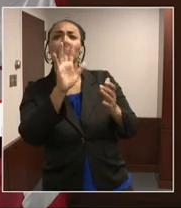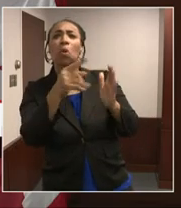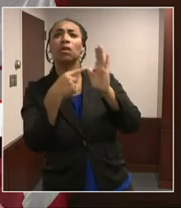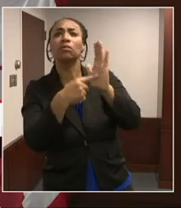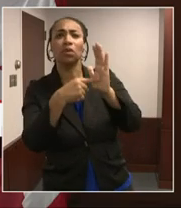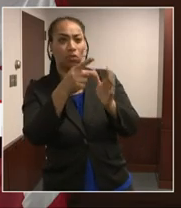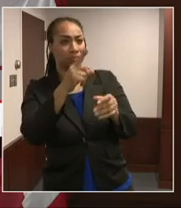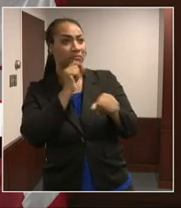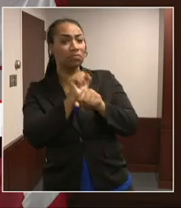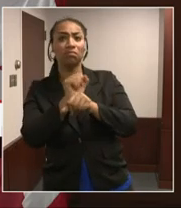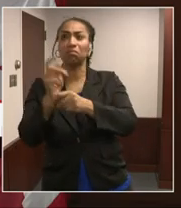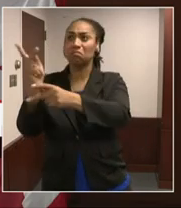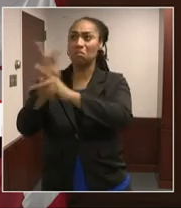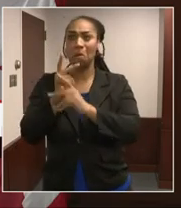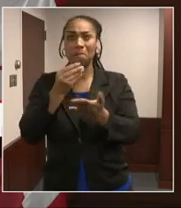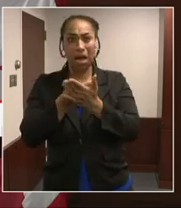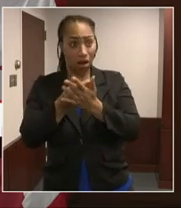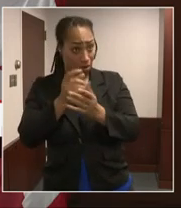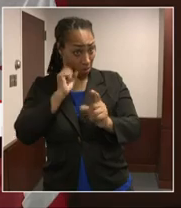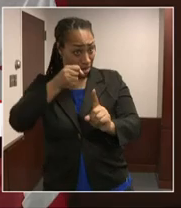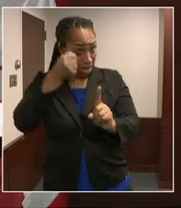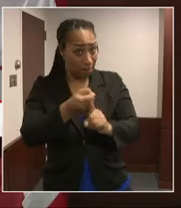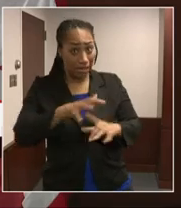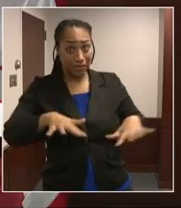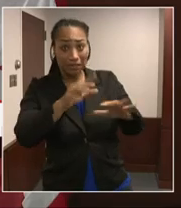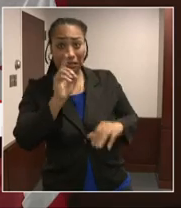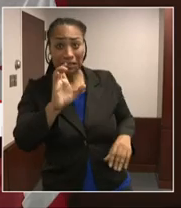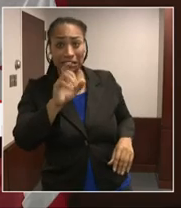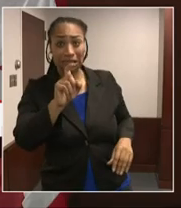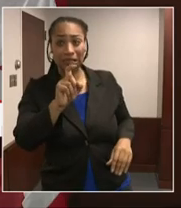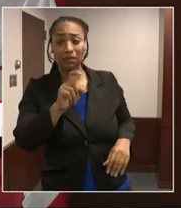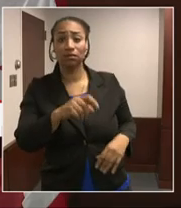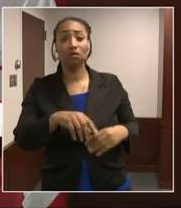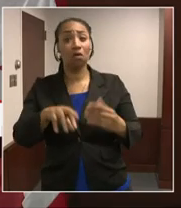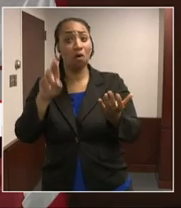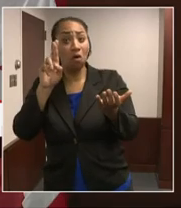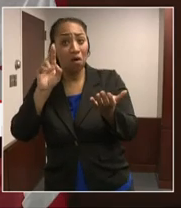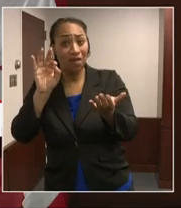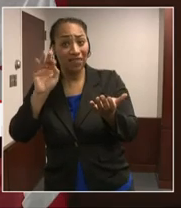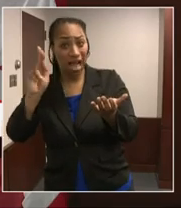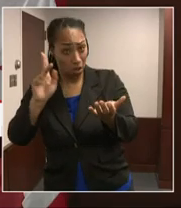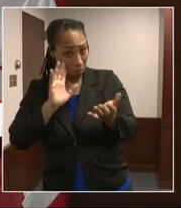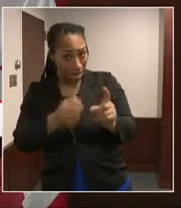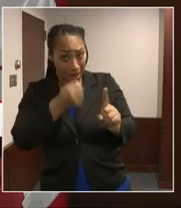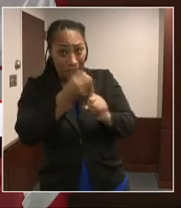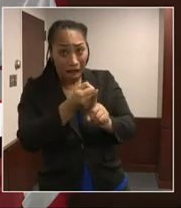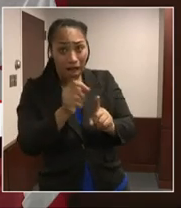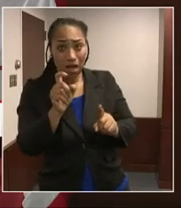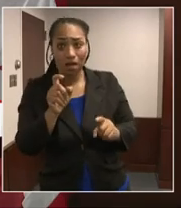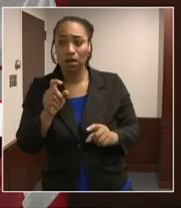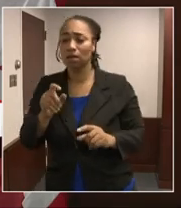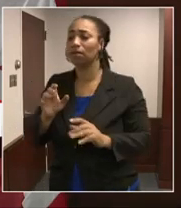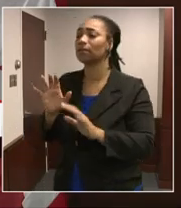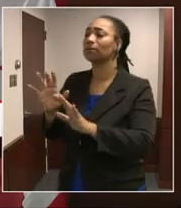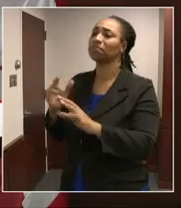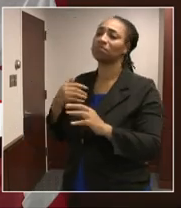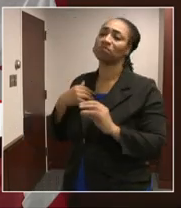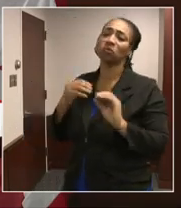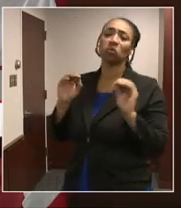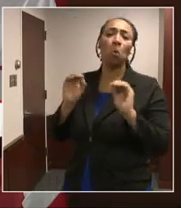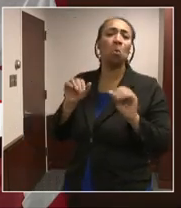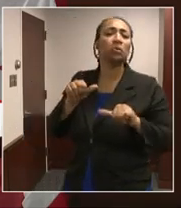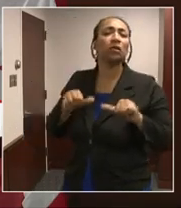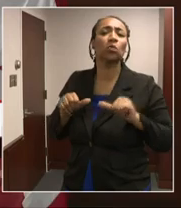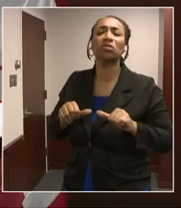don't approach our work with any uncertainty. I was elected. I'm the duly elected mayor of the District